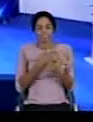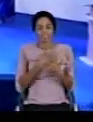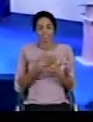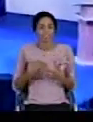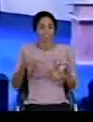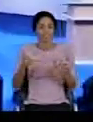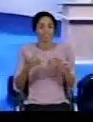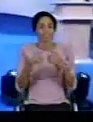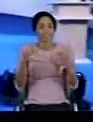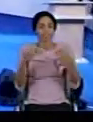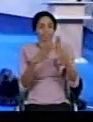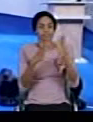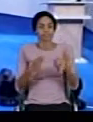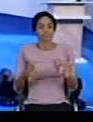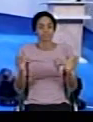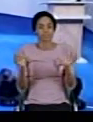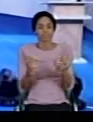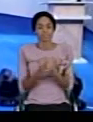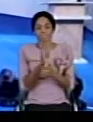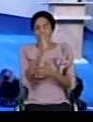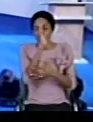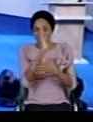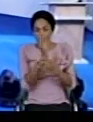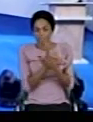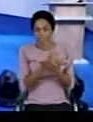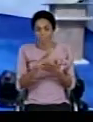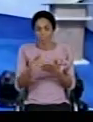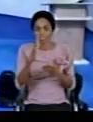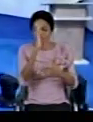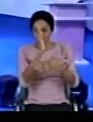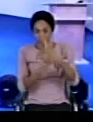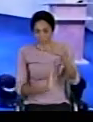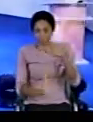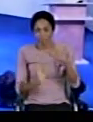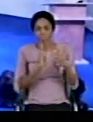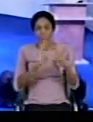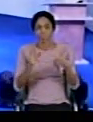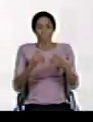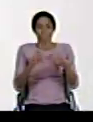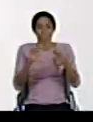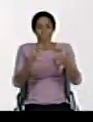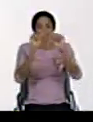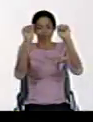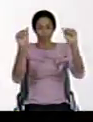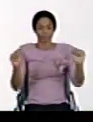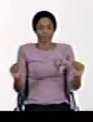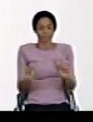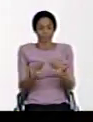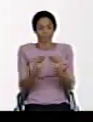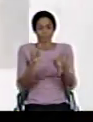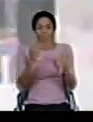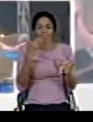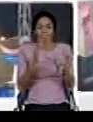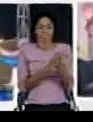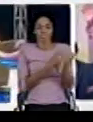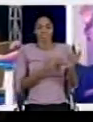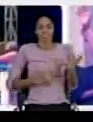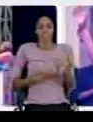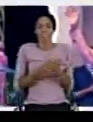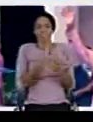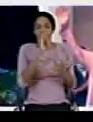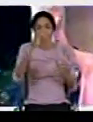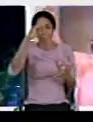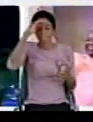humility, he approaches the altar. Praise the Lord! That's the man,